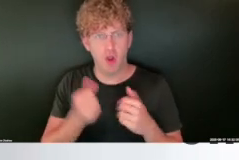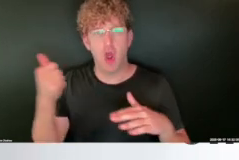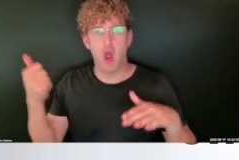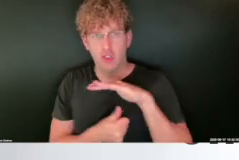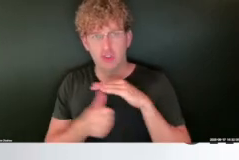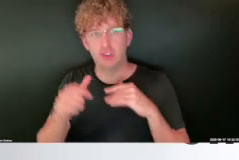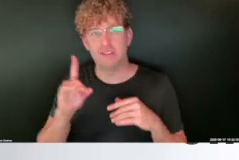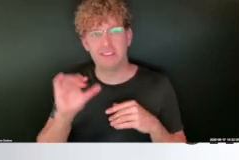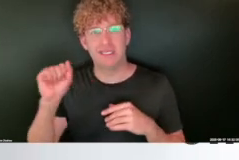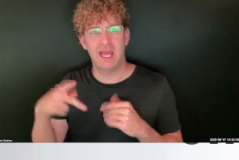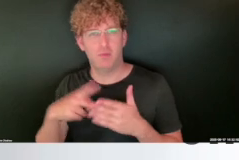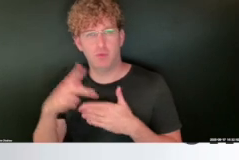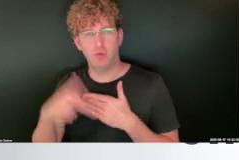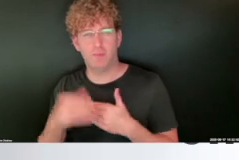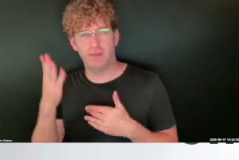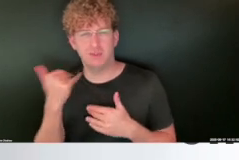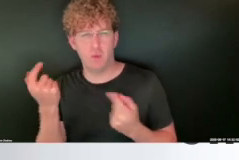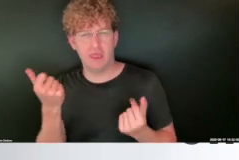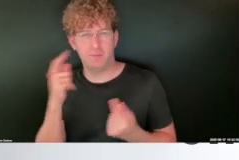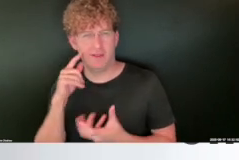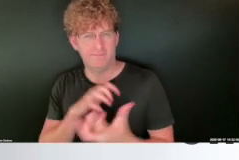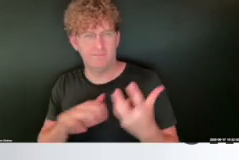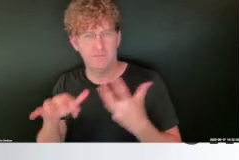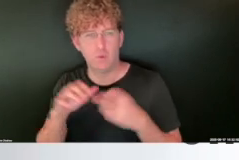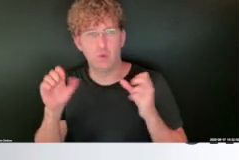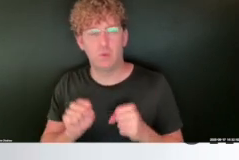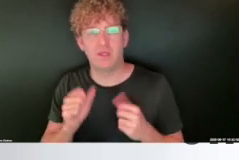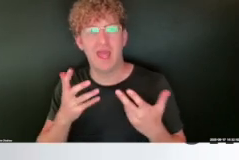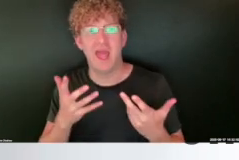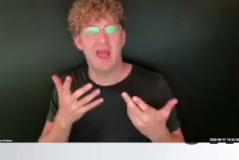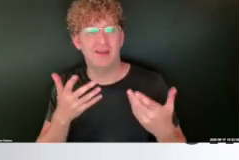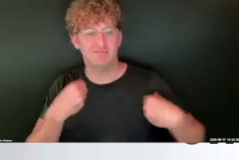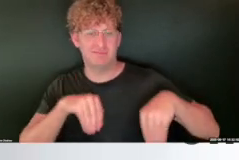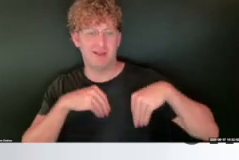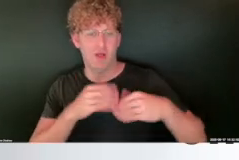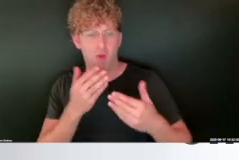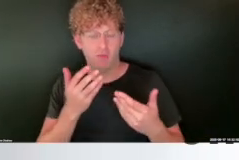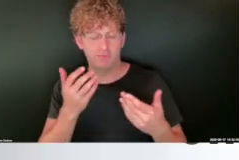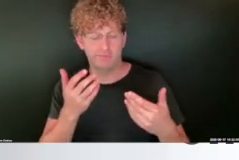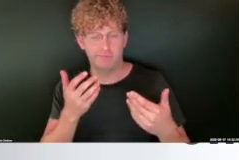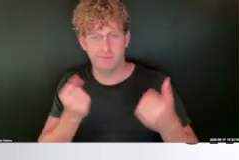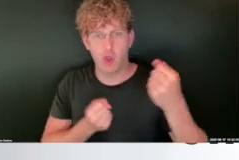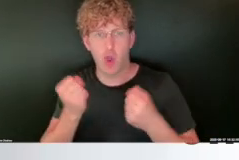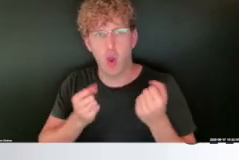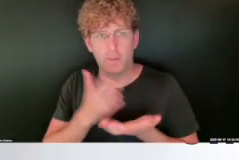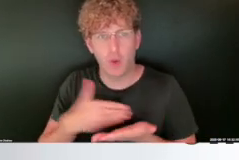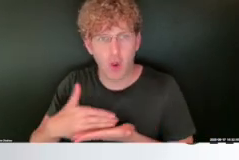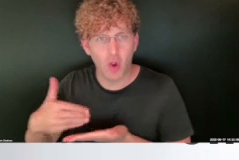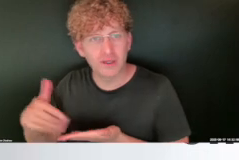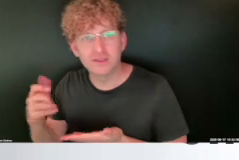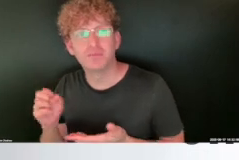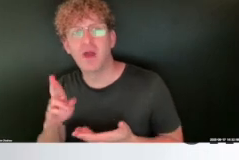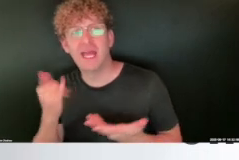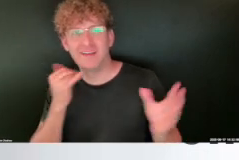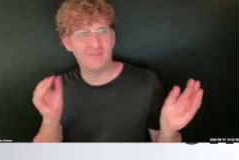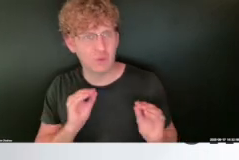scrap a vehicle to receive an incentive, or you can, if you don't have a vehicle to scrap, you can also receive an incentive through DCAP. So